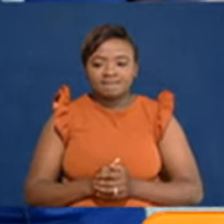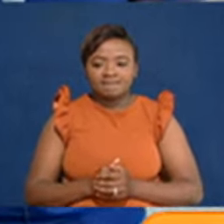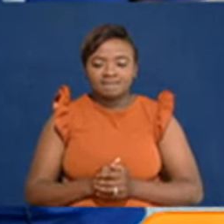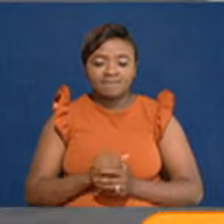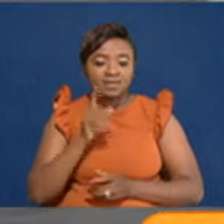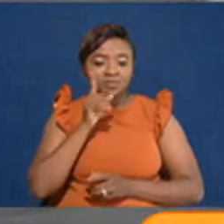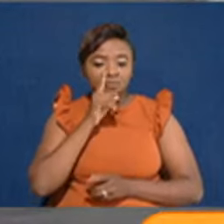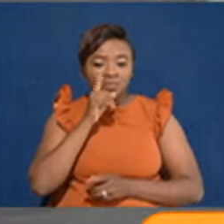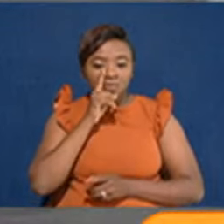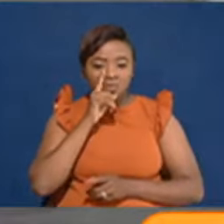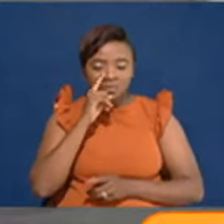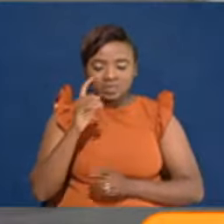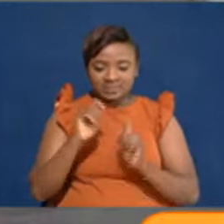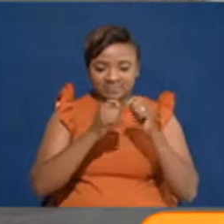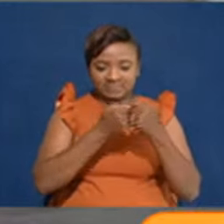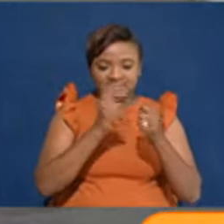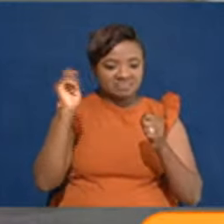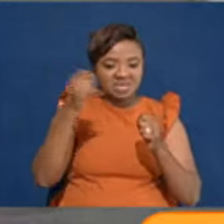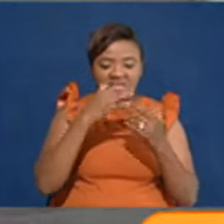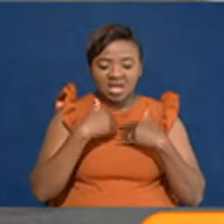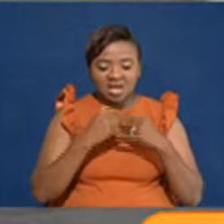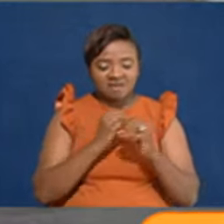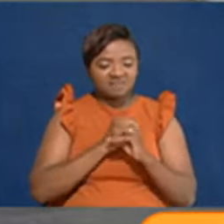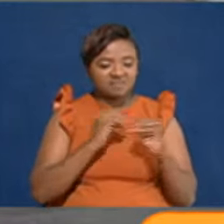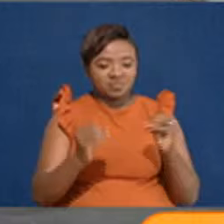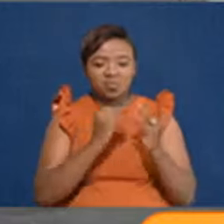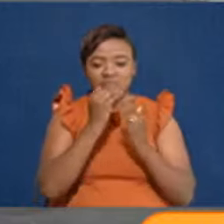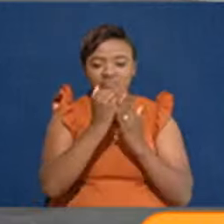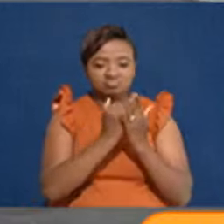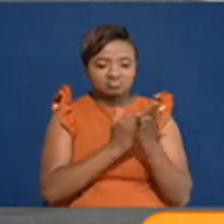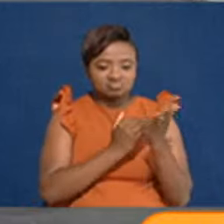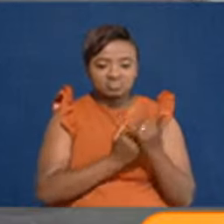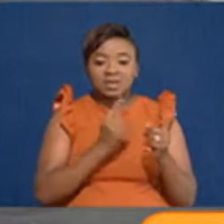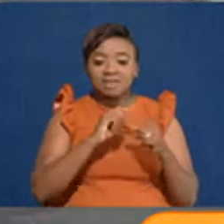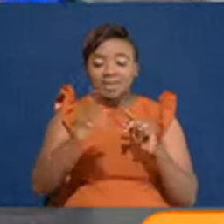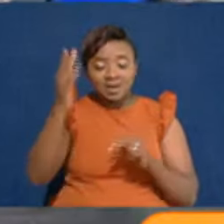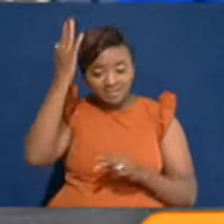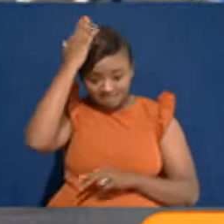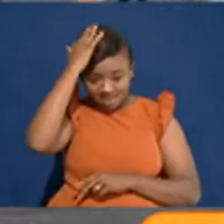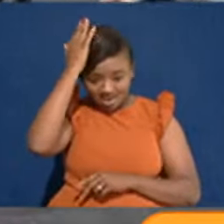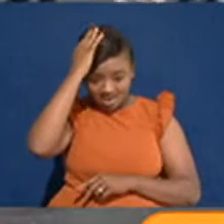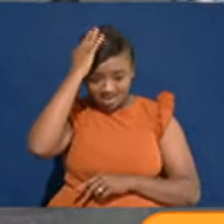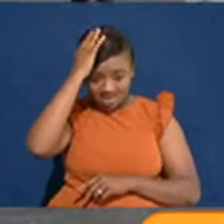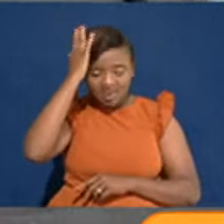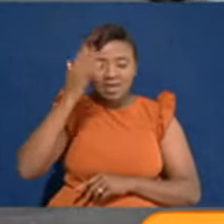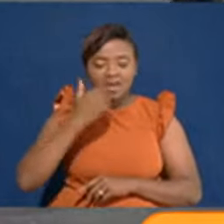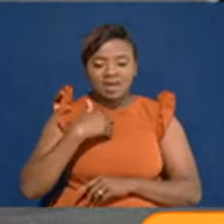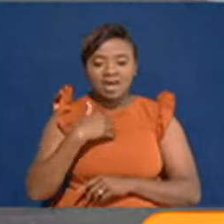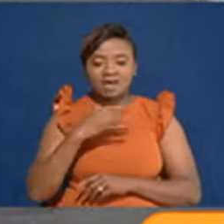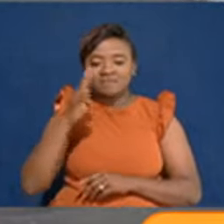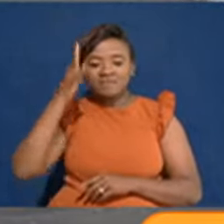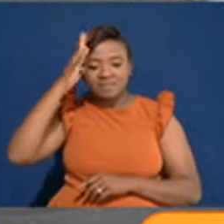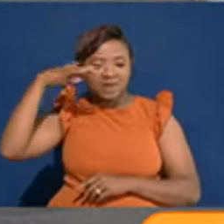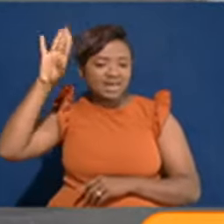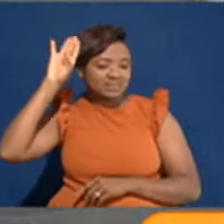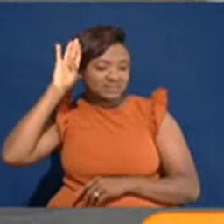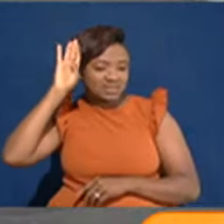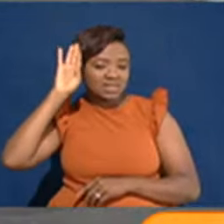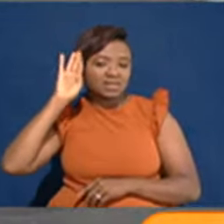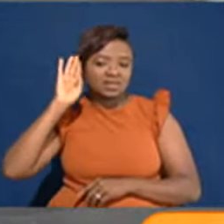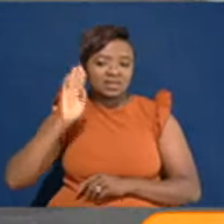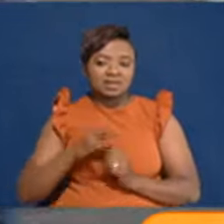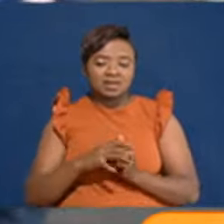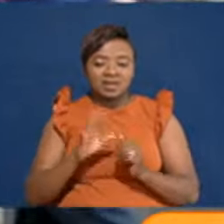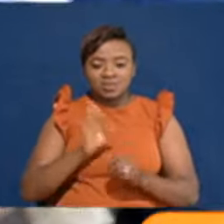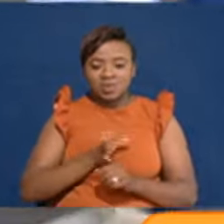Tomorrow is a free day for Team Kenya. There is no athletes who will be in action. But Monday is when we have the big one. Brazil will be hosting us in